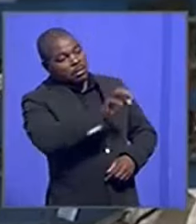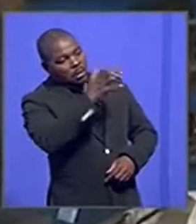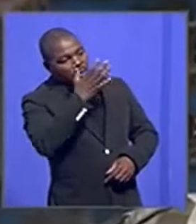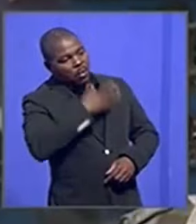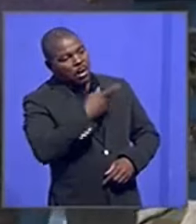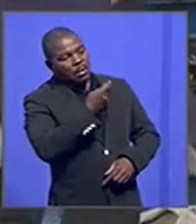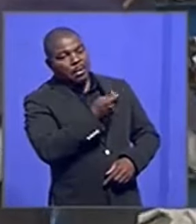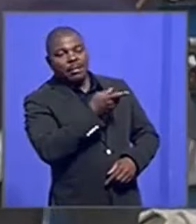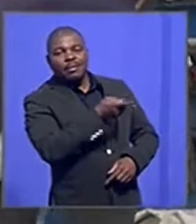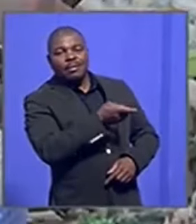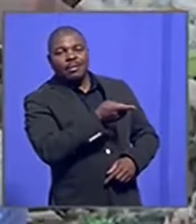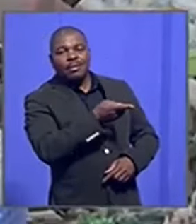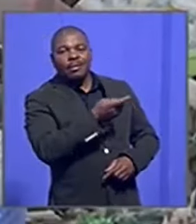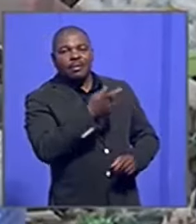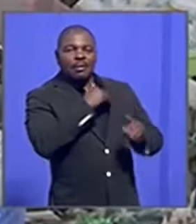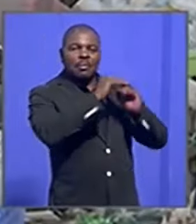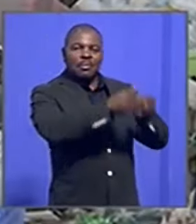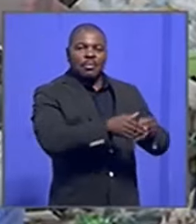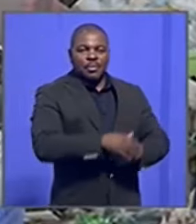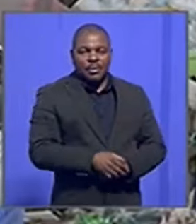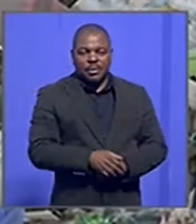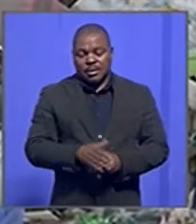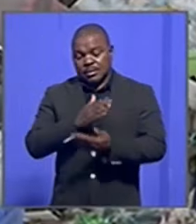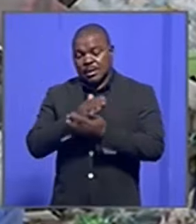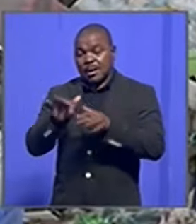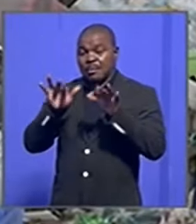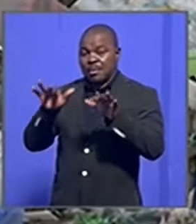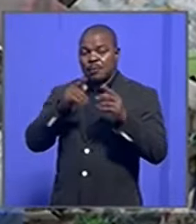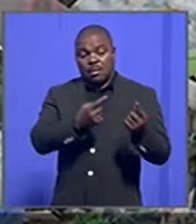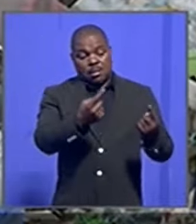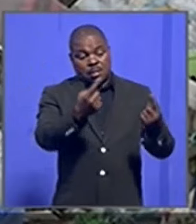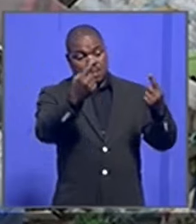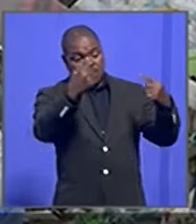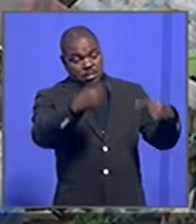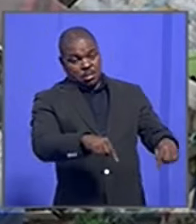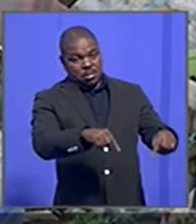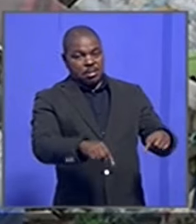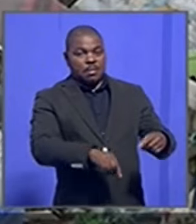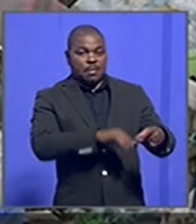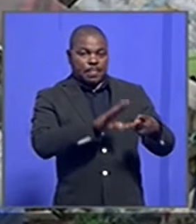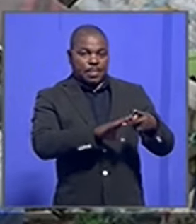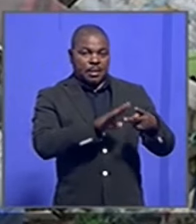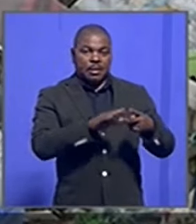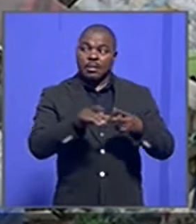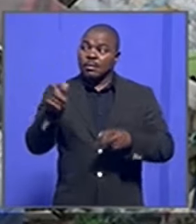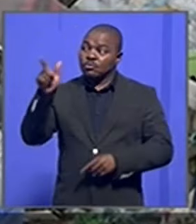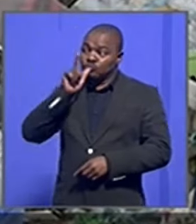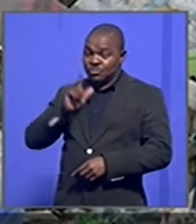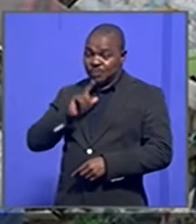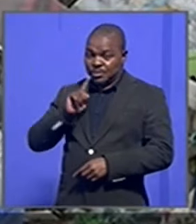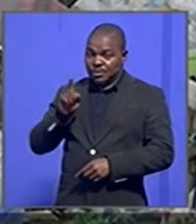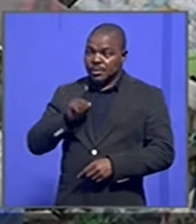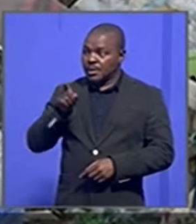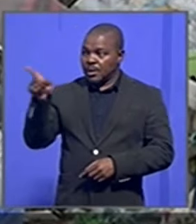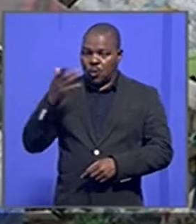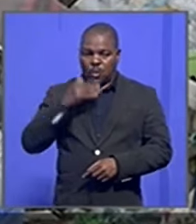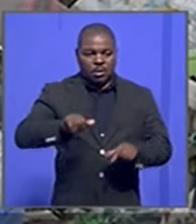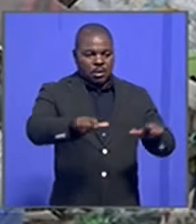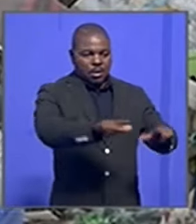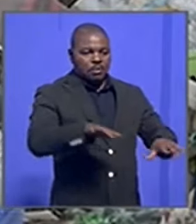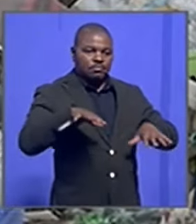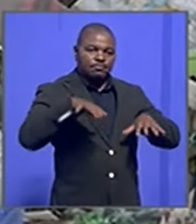go tswa mo go sone. A number of people came here and then they said to me now they're taking over the